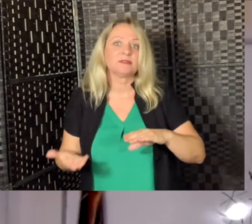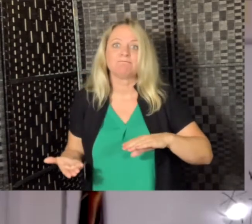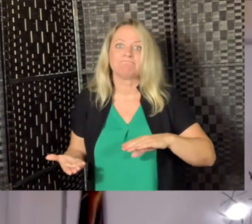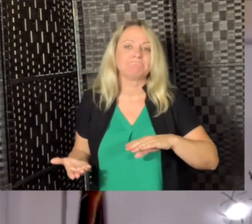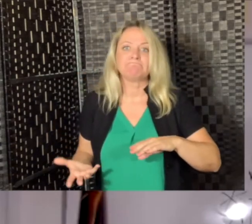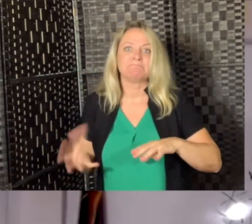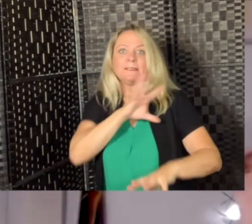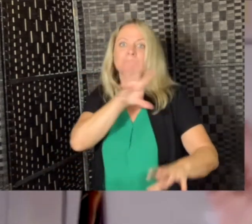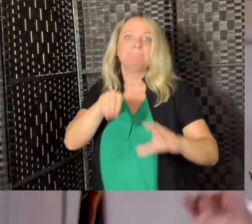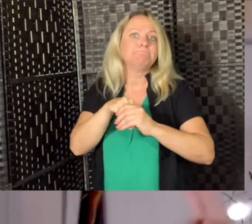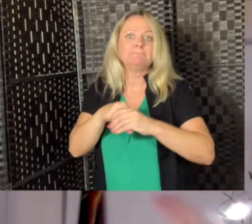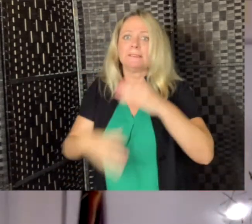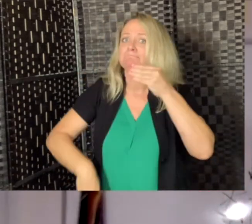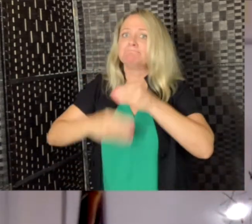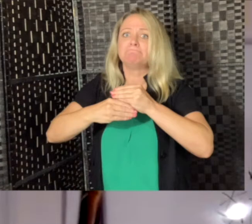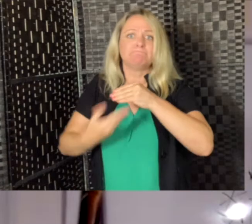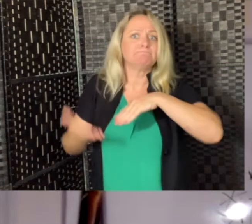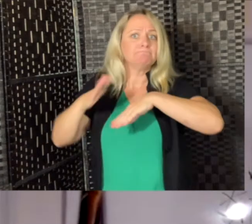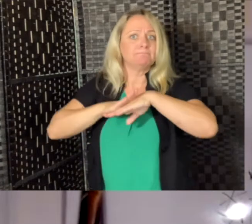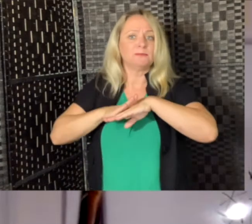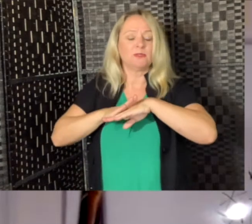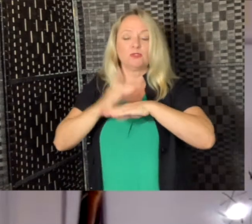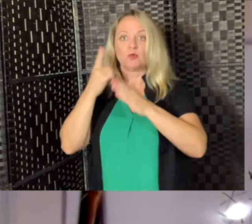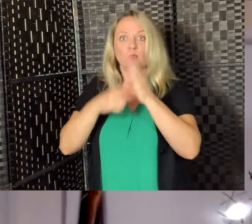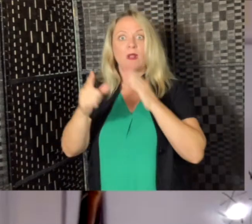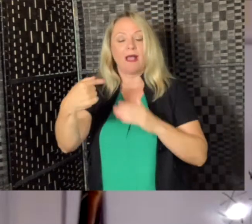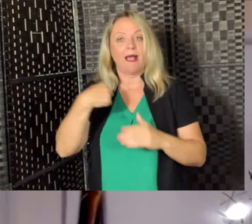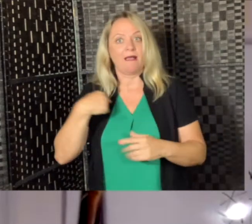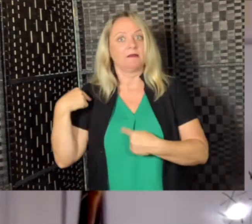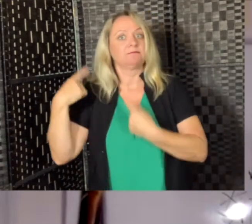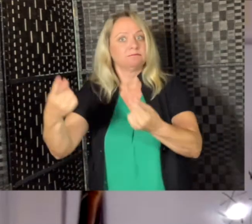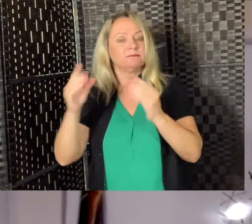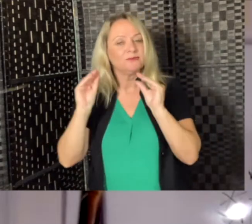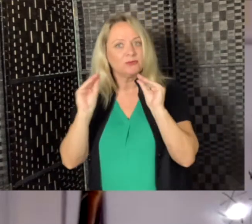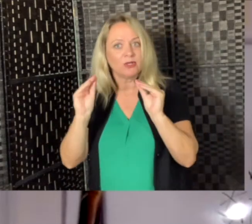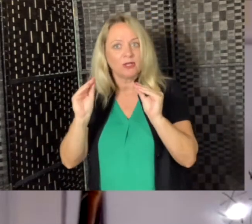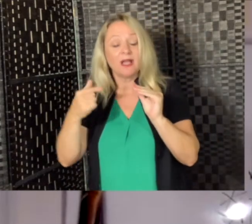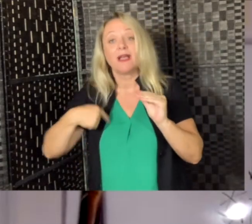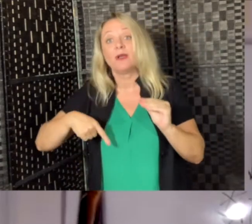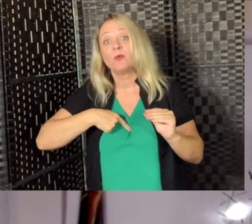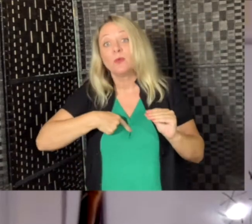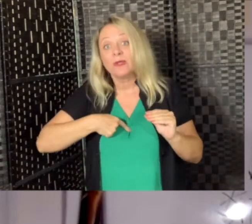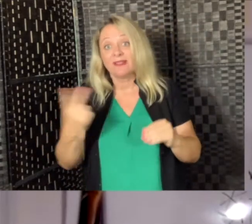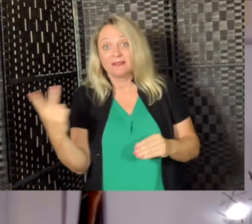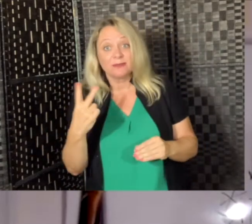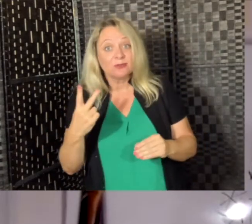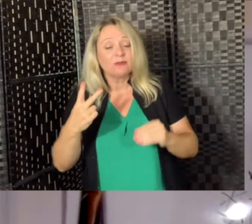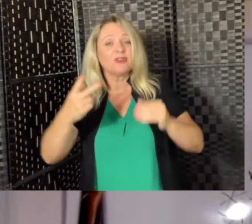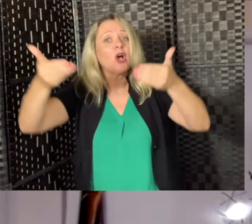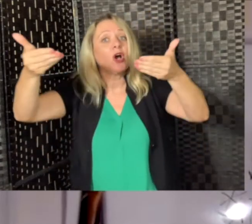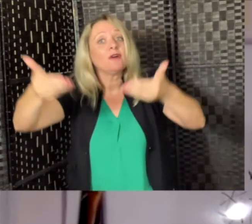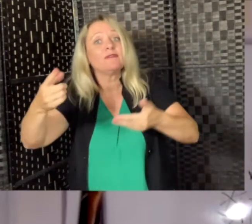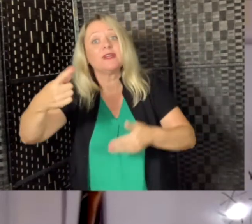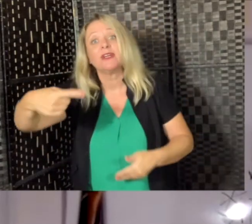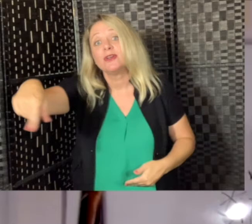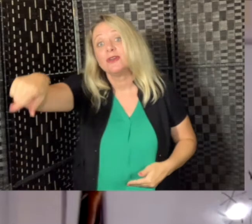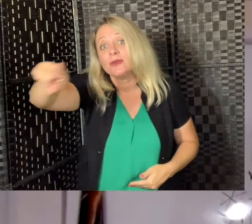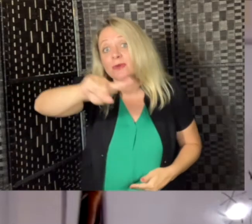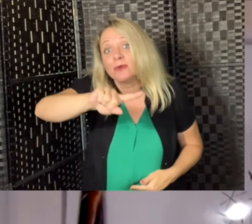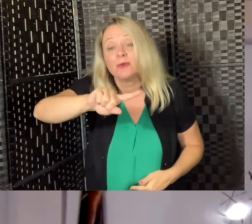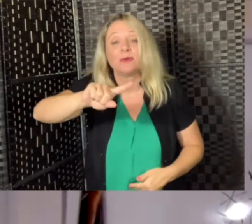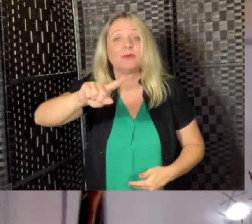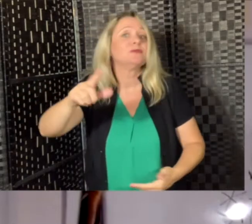the entire world, the whole world, into a group of beings